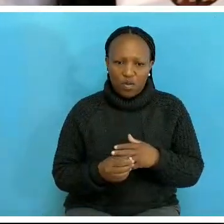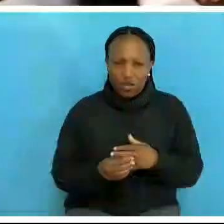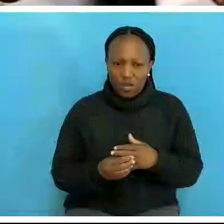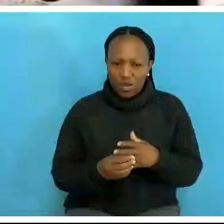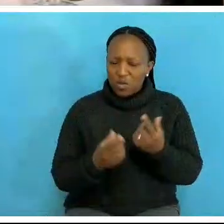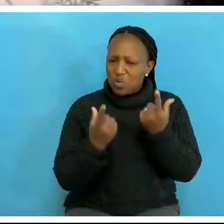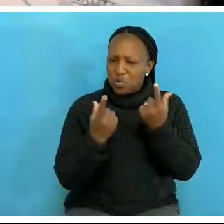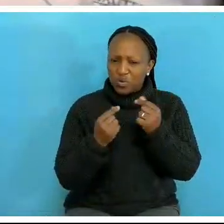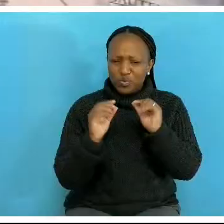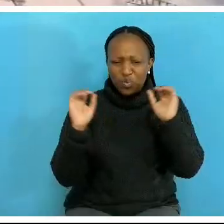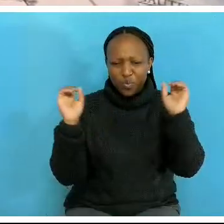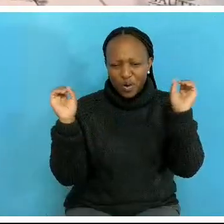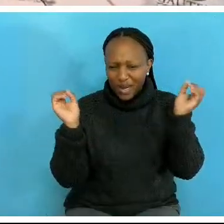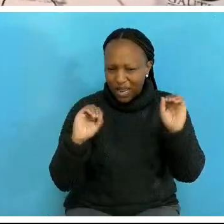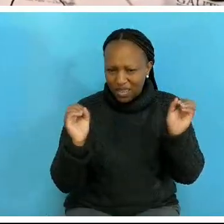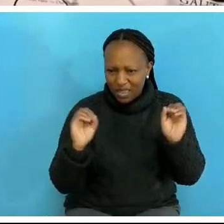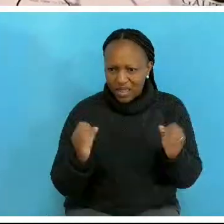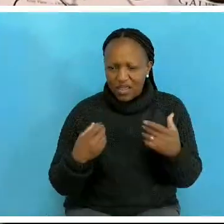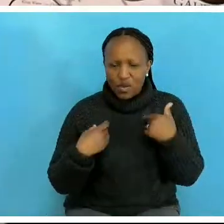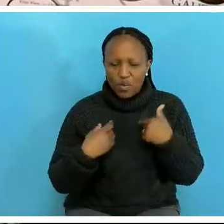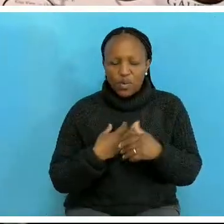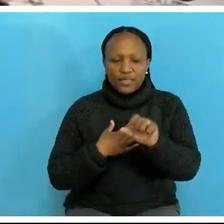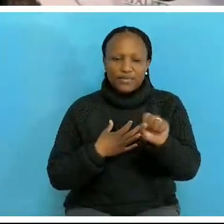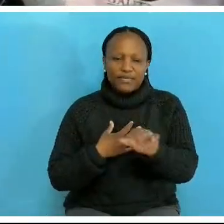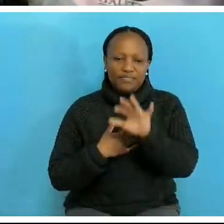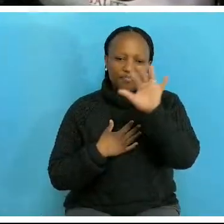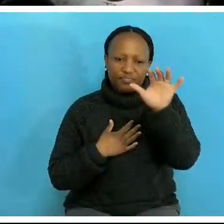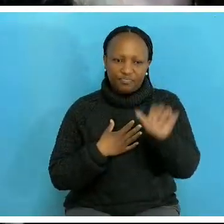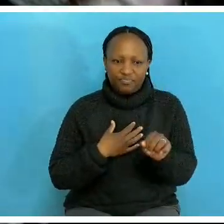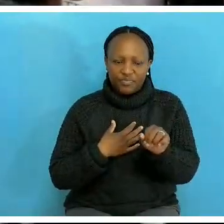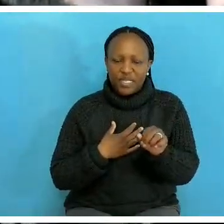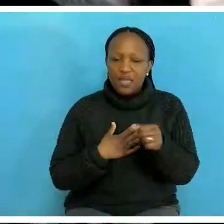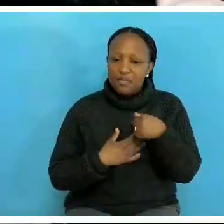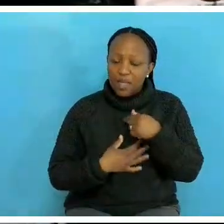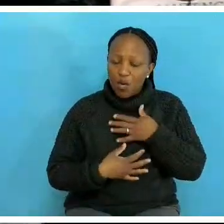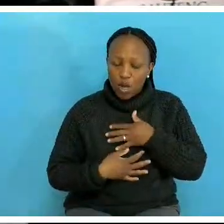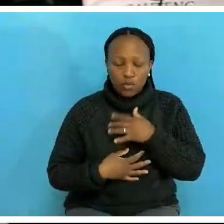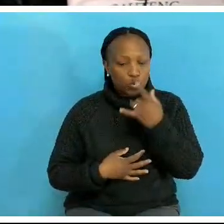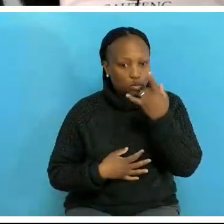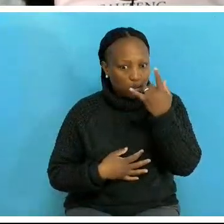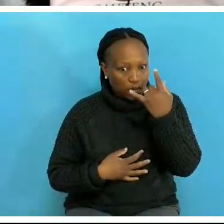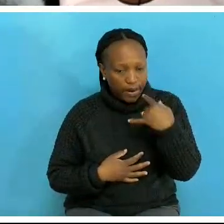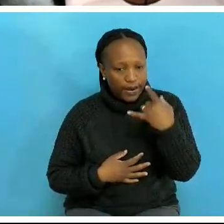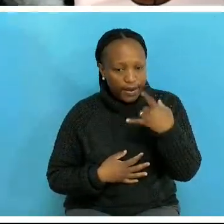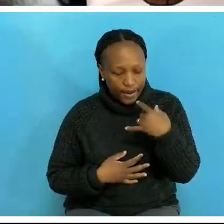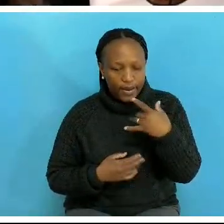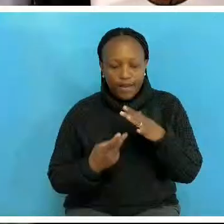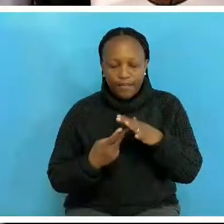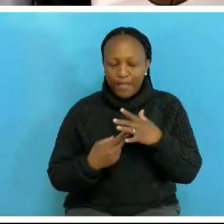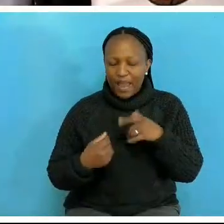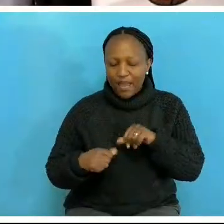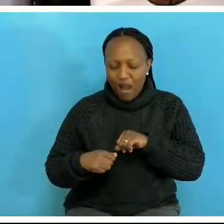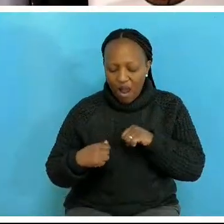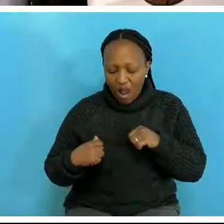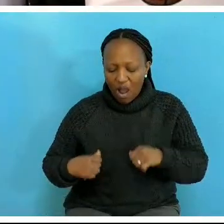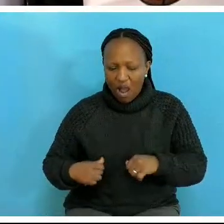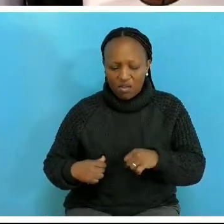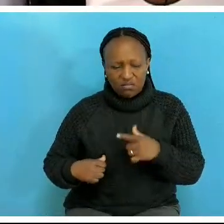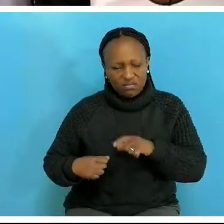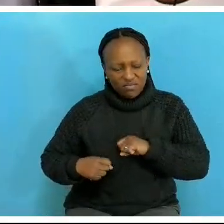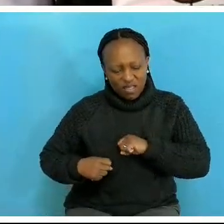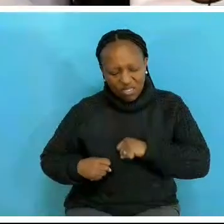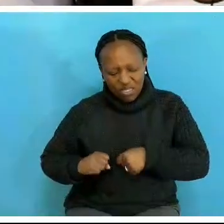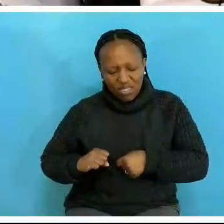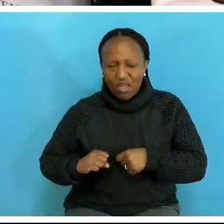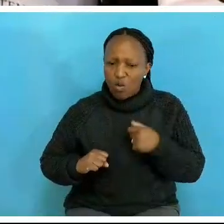doing anything. We also South Africans. I want to cry. My heart is bleeding. We're also